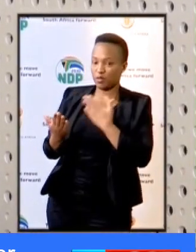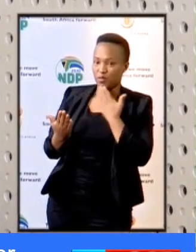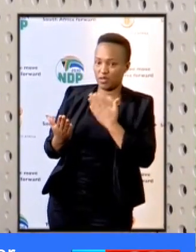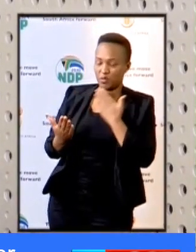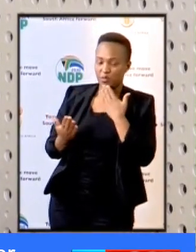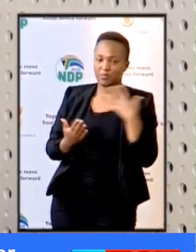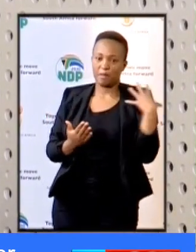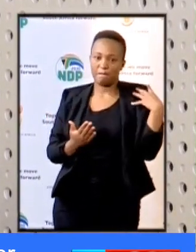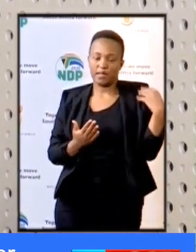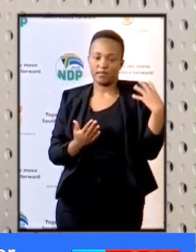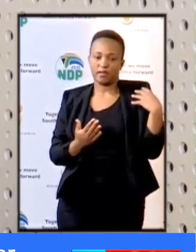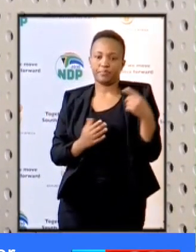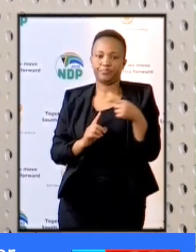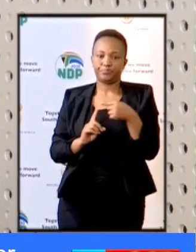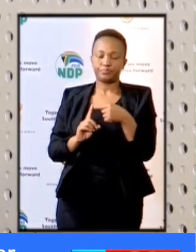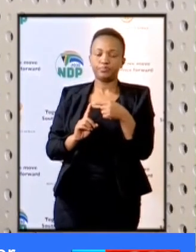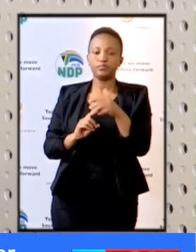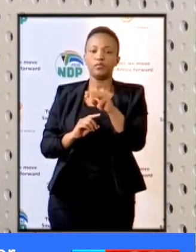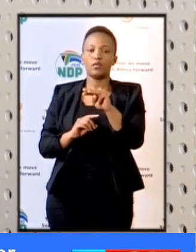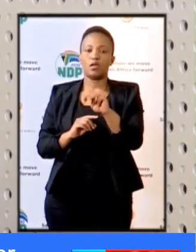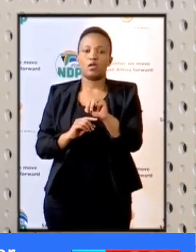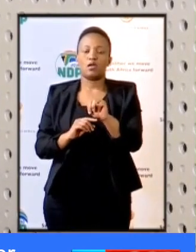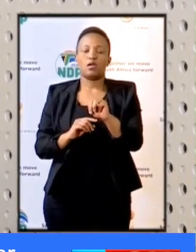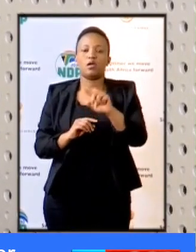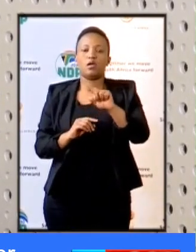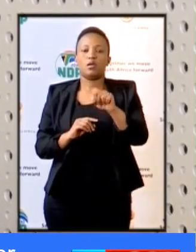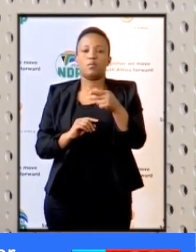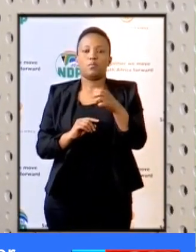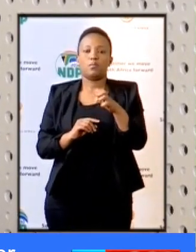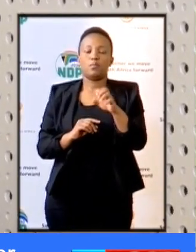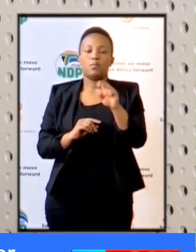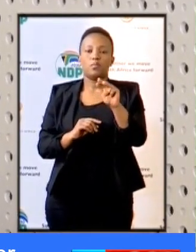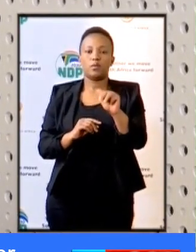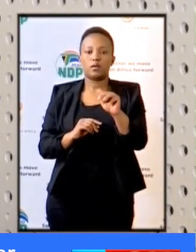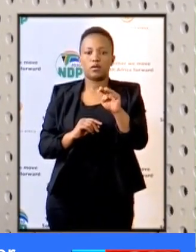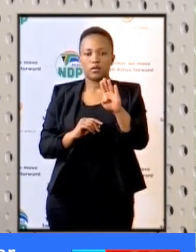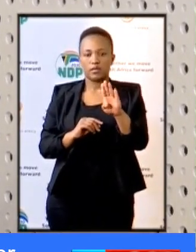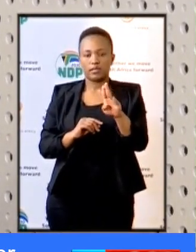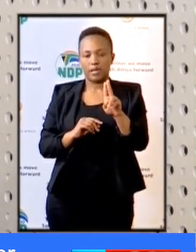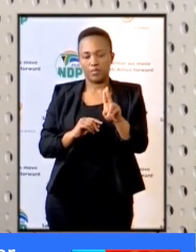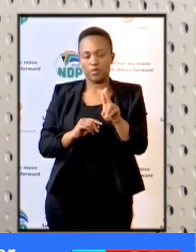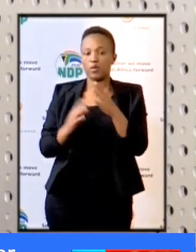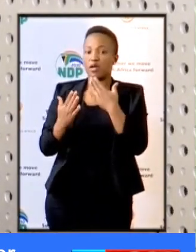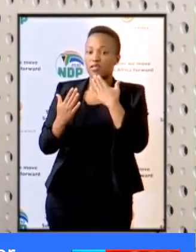Minister Mtem, and thanks for the questions. Maybe let me start with the clinical training.